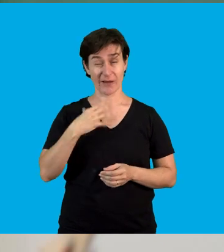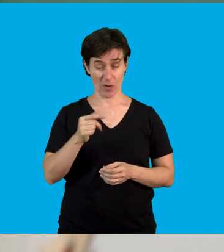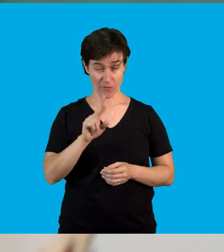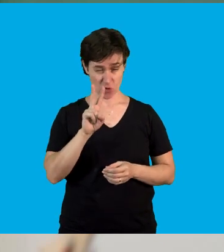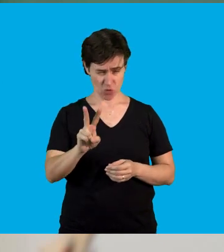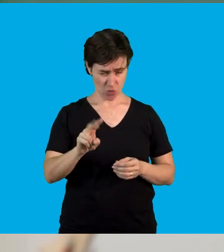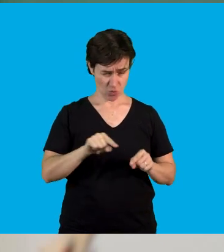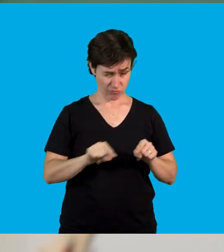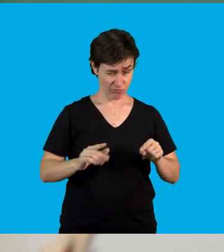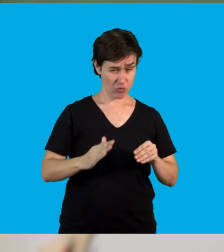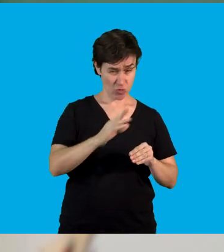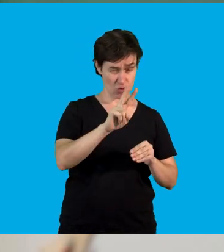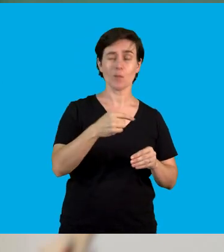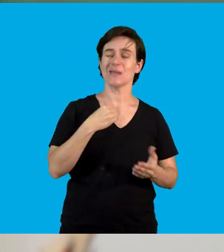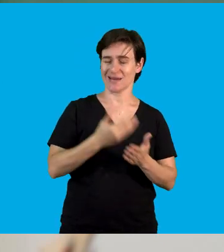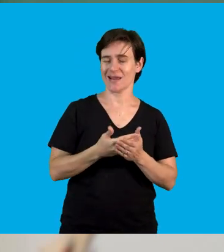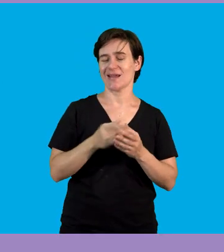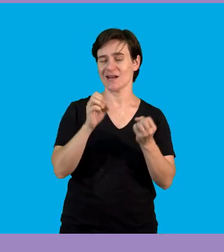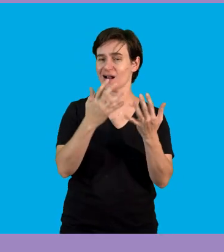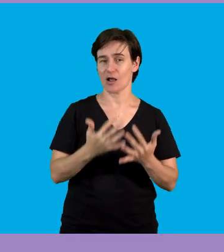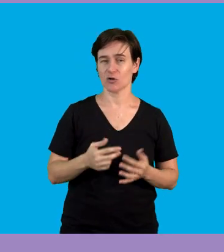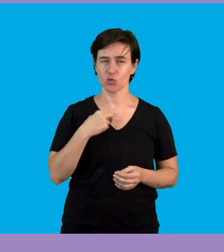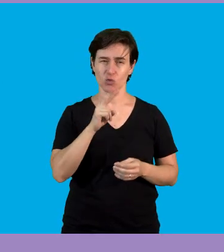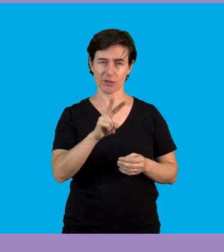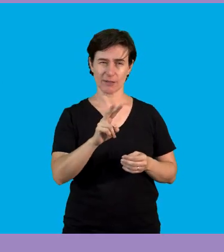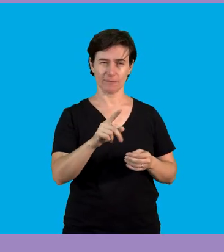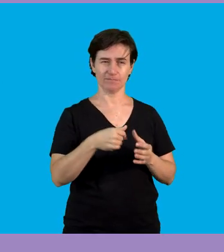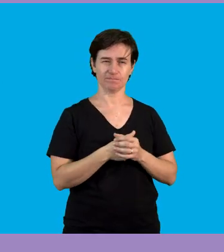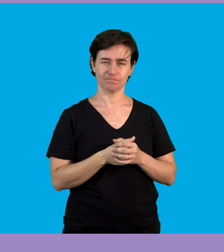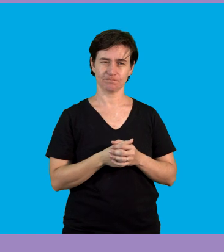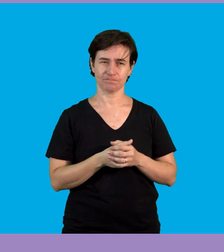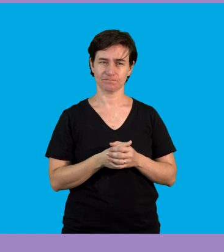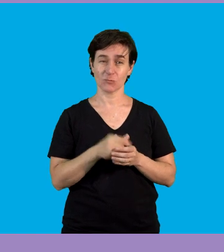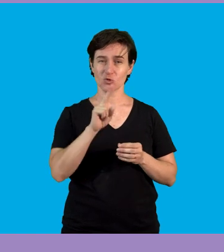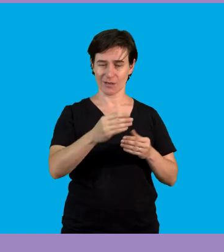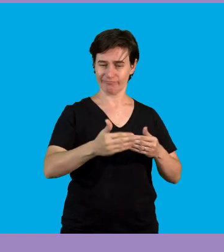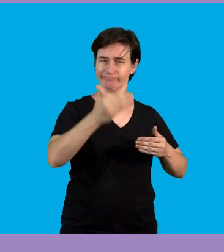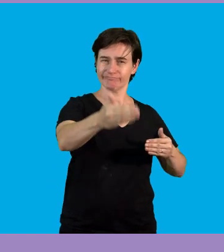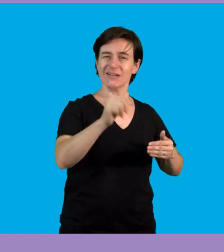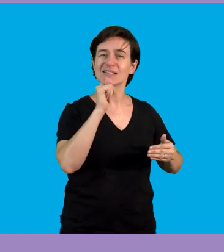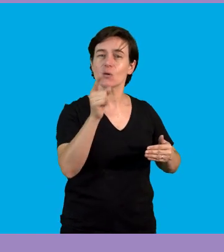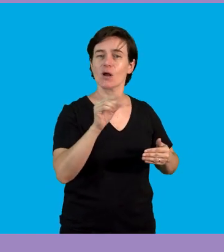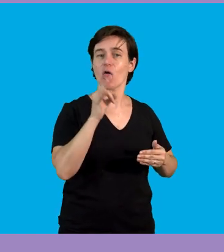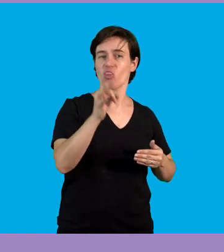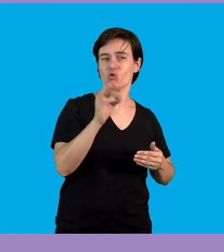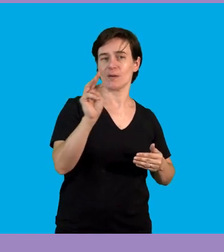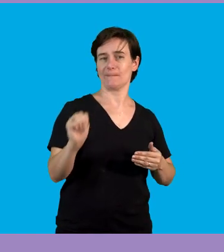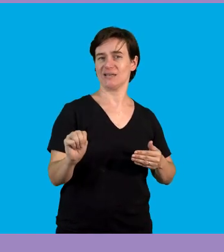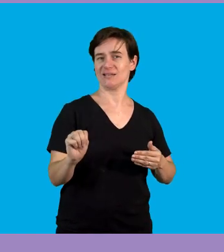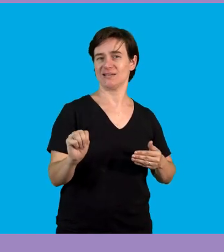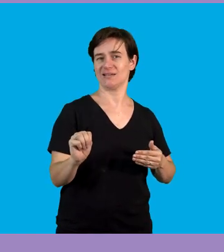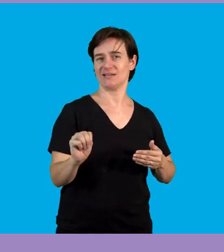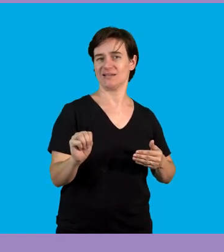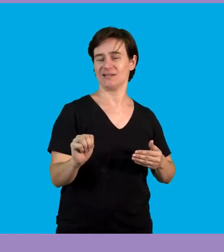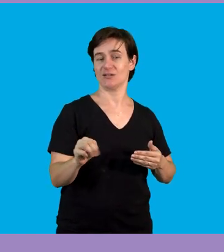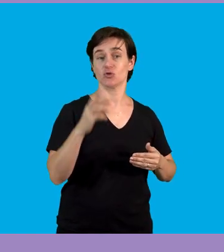can calculate the third side. And when we are looking at that triangle there, we do have that 13 meters there, because